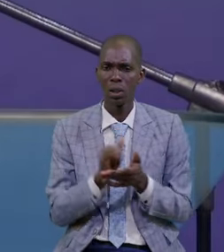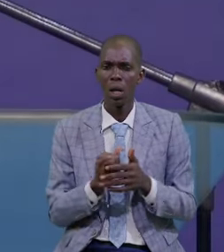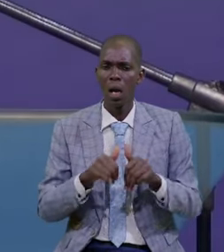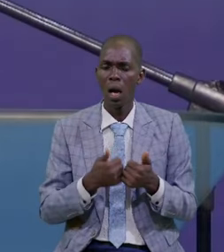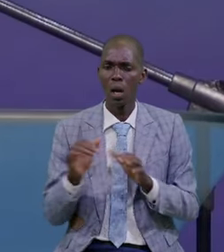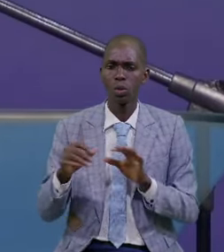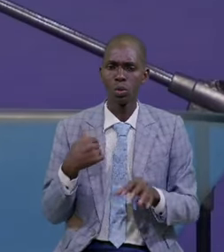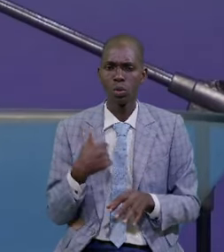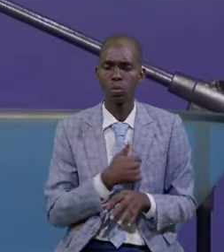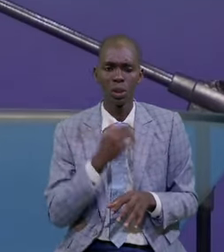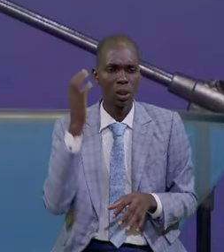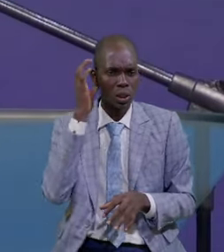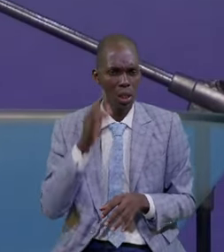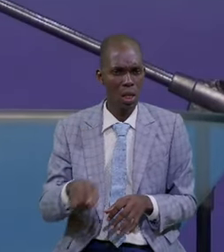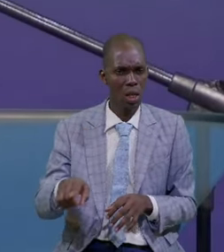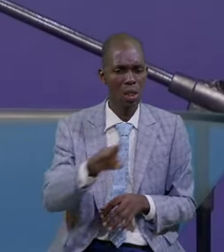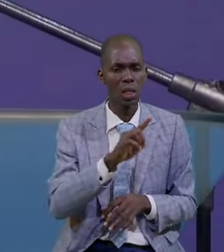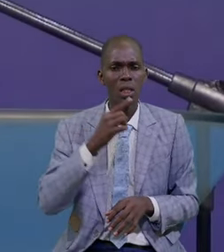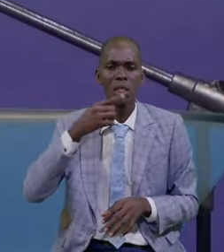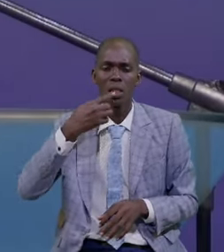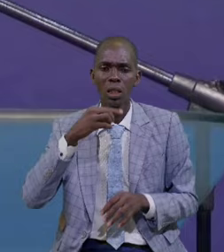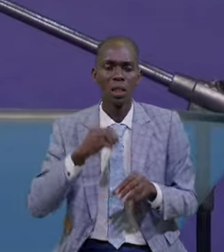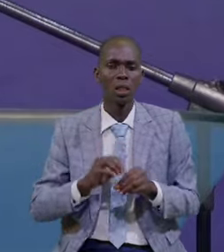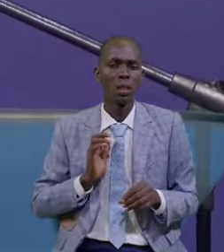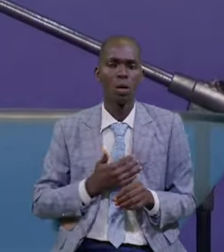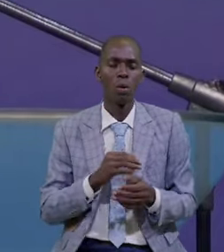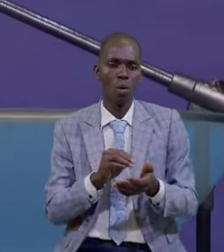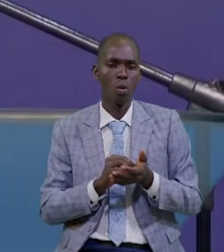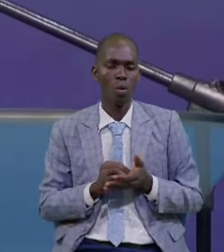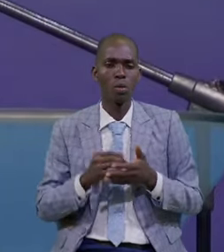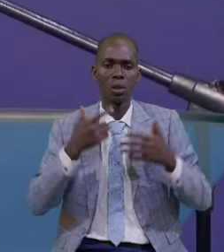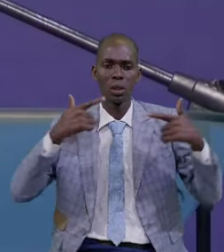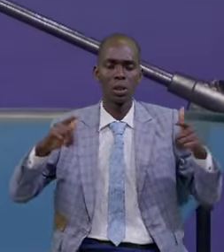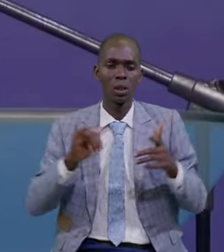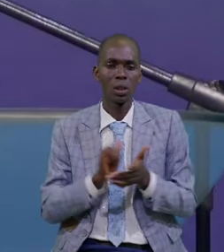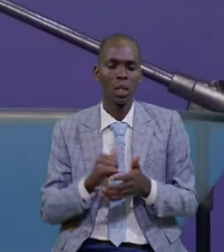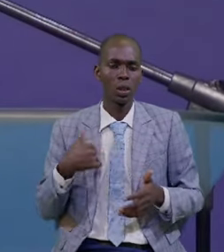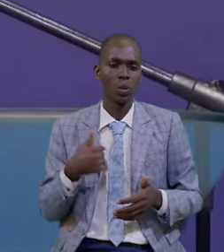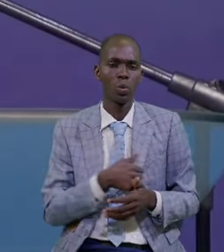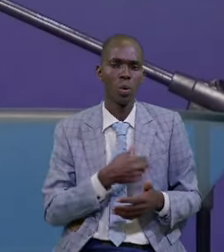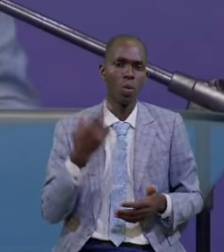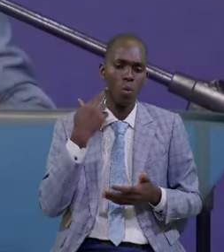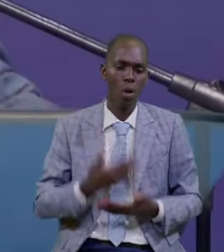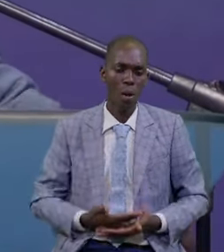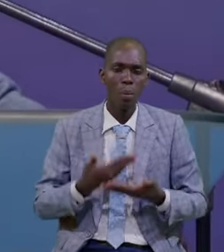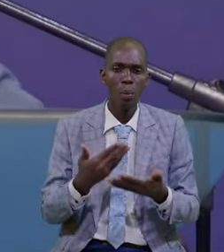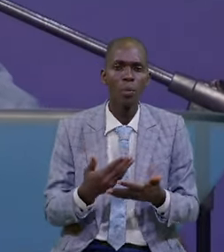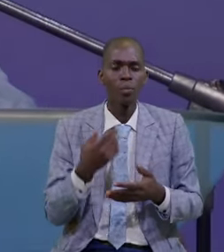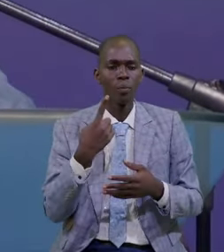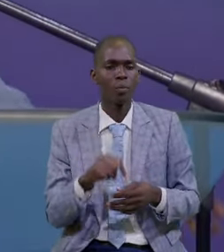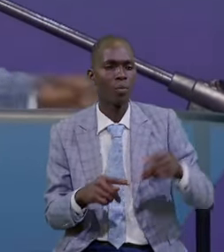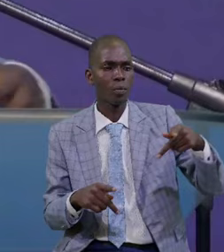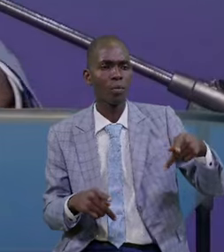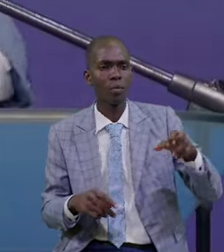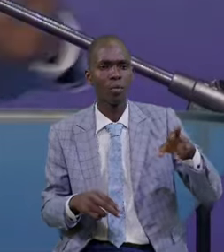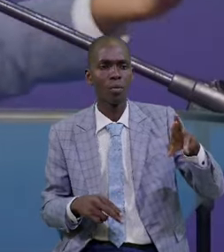own language in which we were born? The Persians, all the other people. So it's not